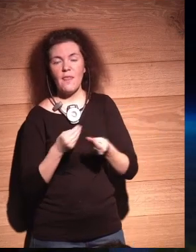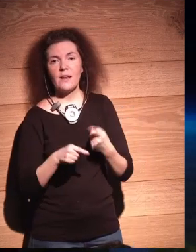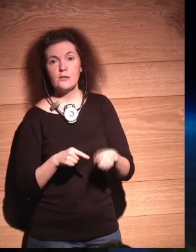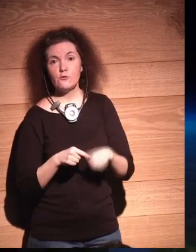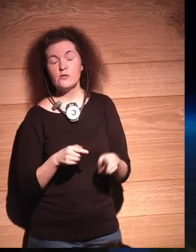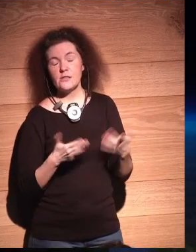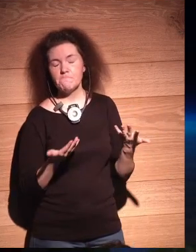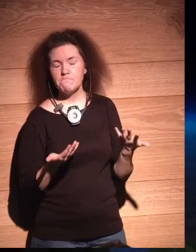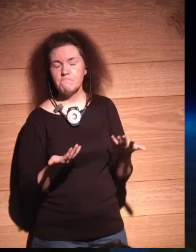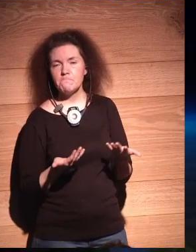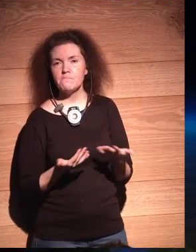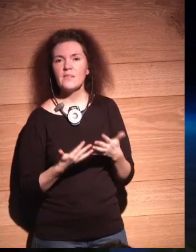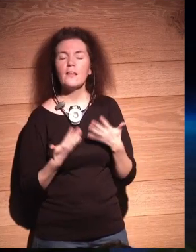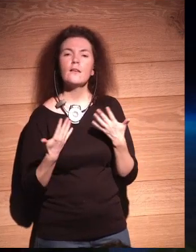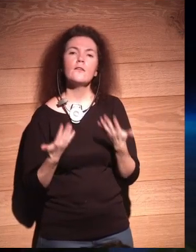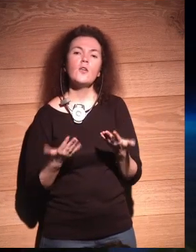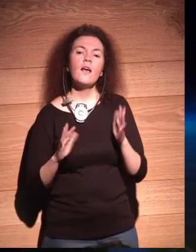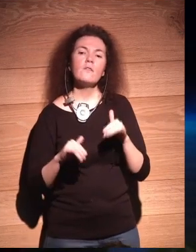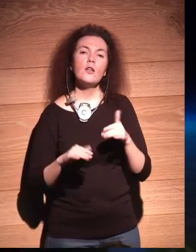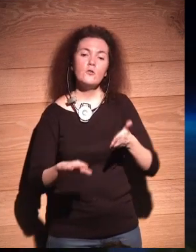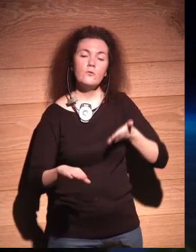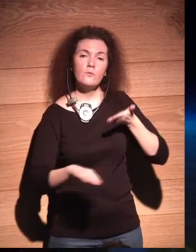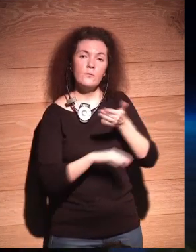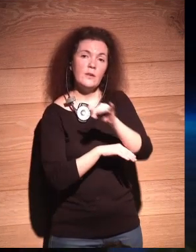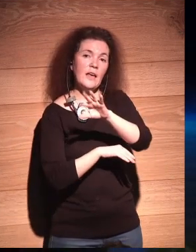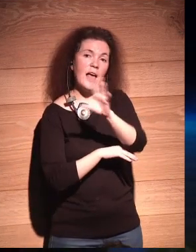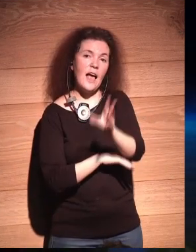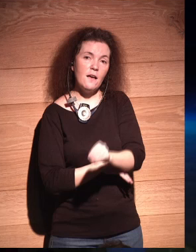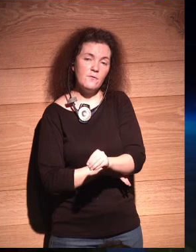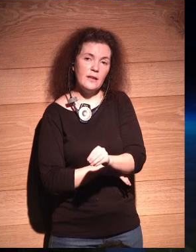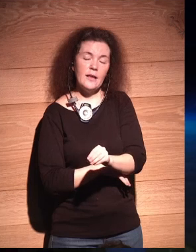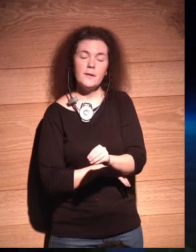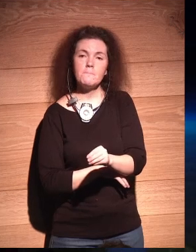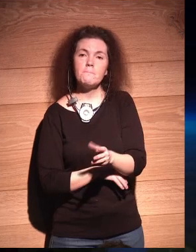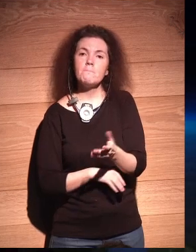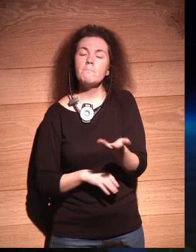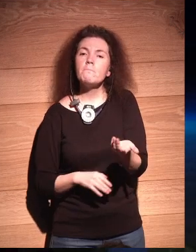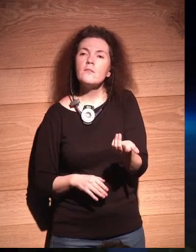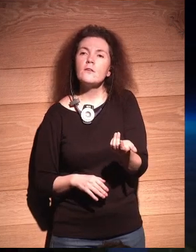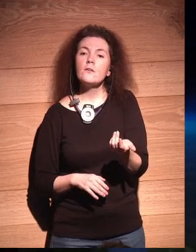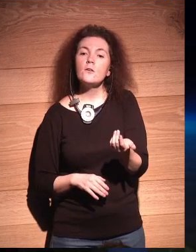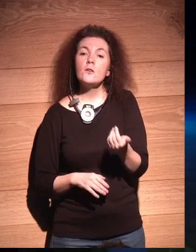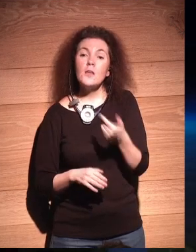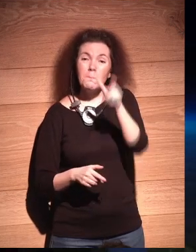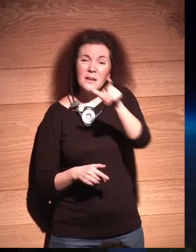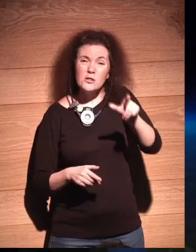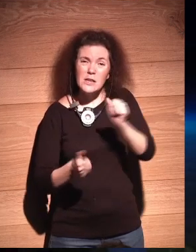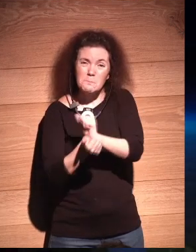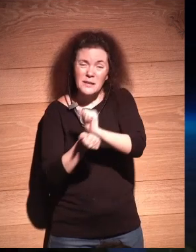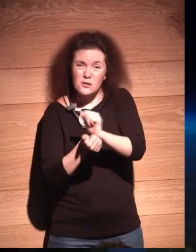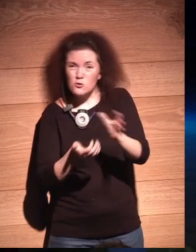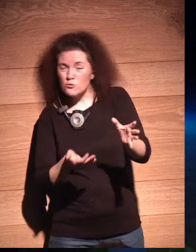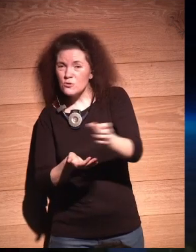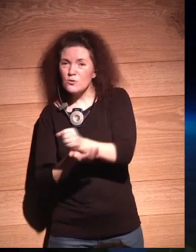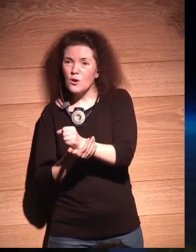anyway, I went to West Africa. I met Mohammed. He's not allowed to come. All of these prisoners are put in countries that they don't even